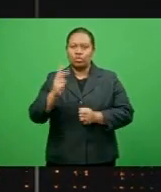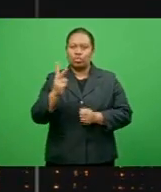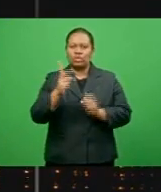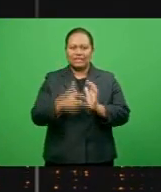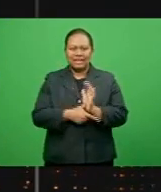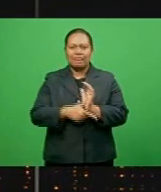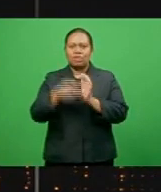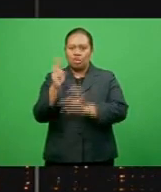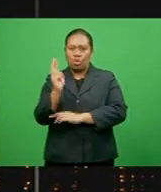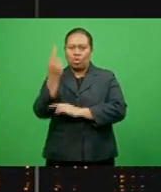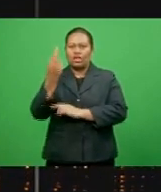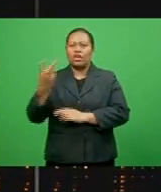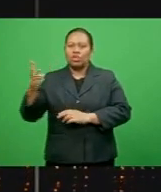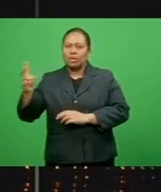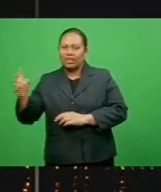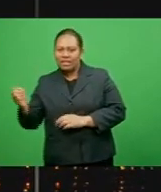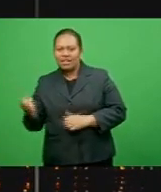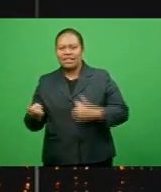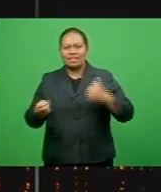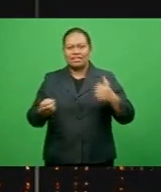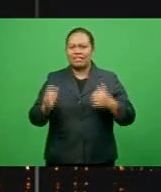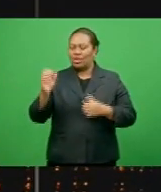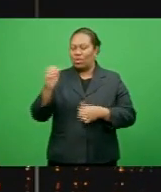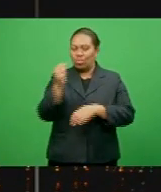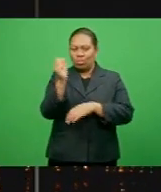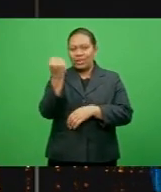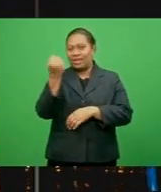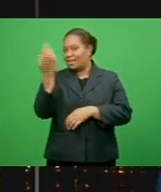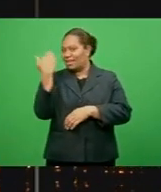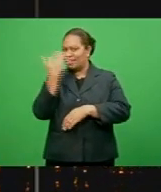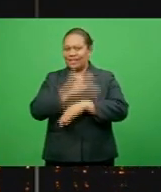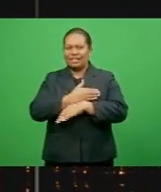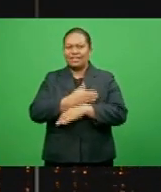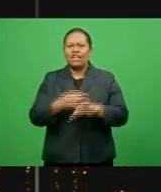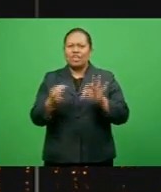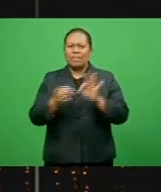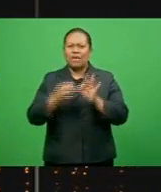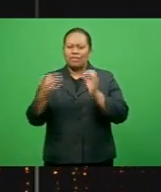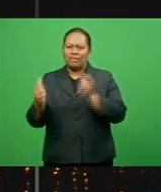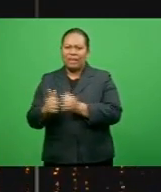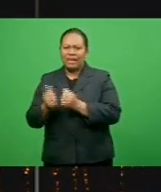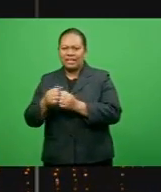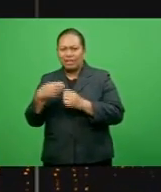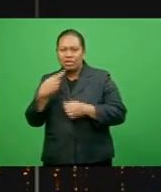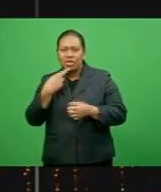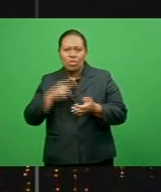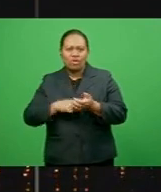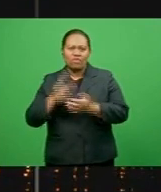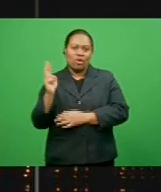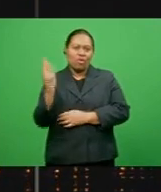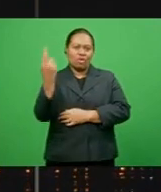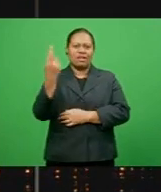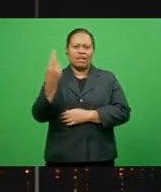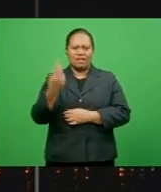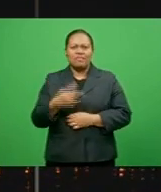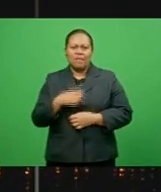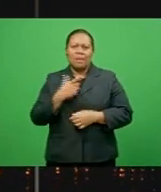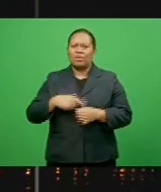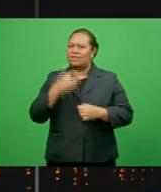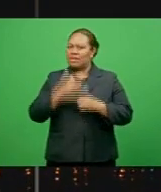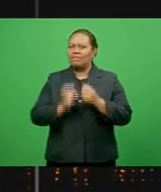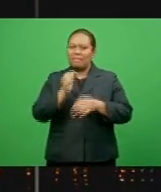win against Bay of Plenty in the Mitre 10 Cup last night. Bay of Plenty's record against Auckland is awful, having not beaten them